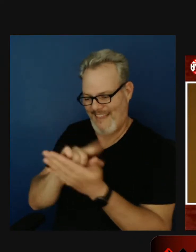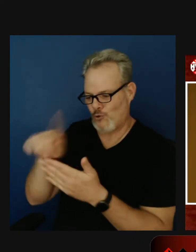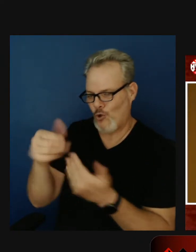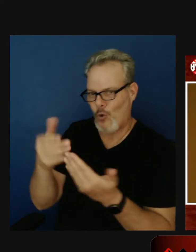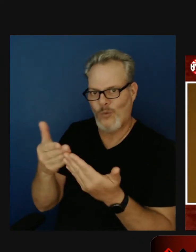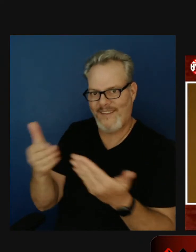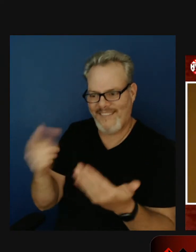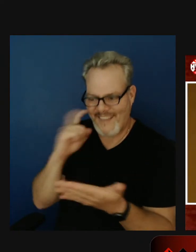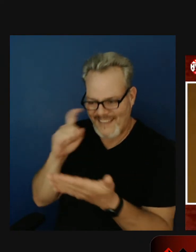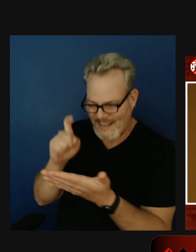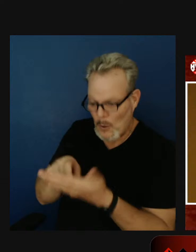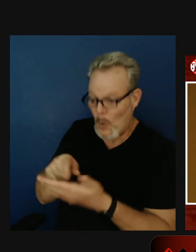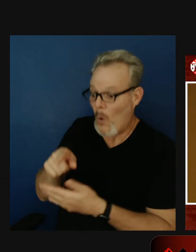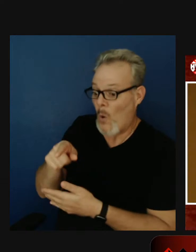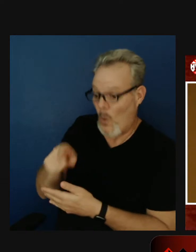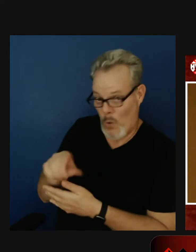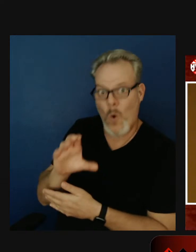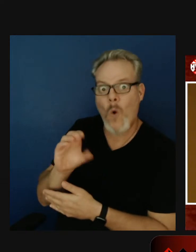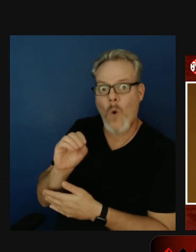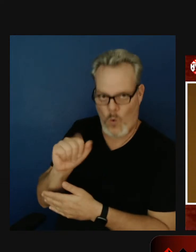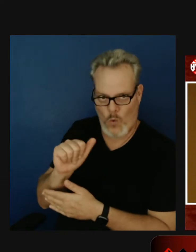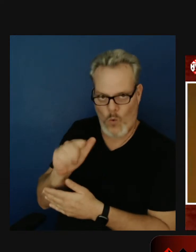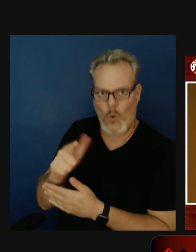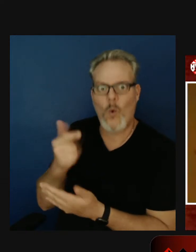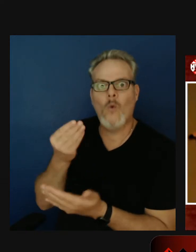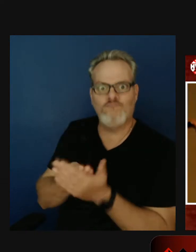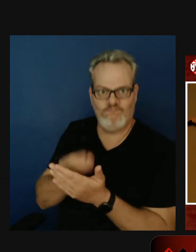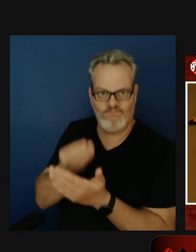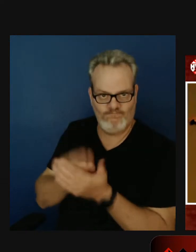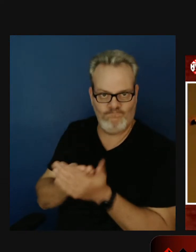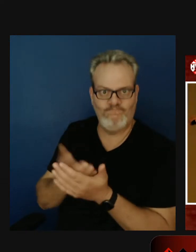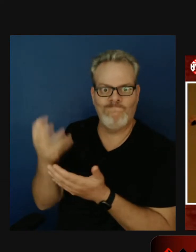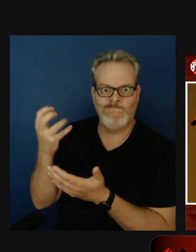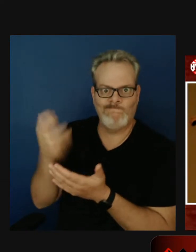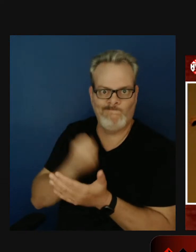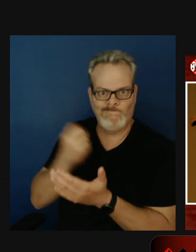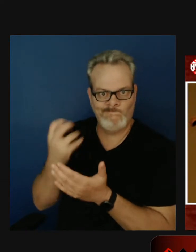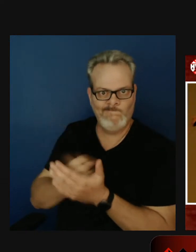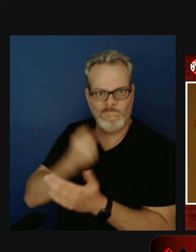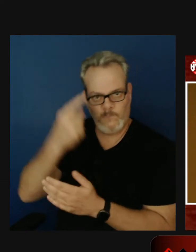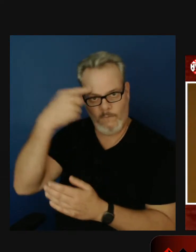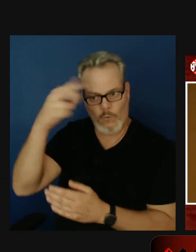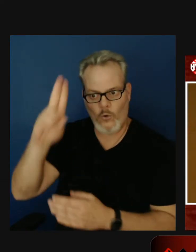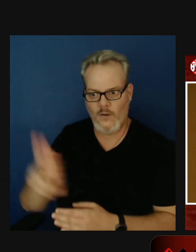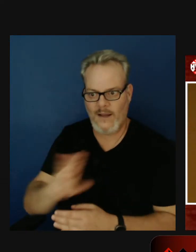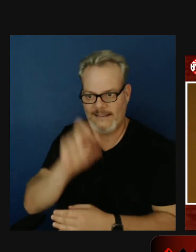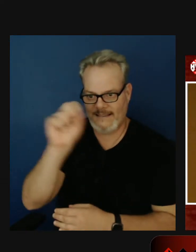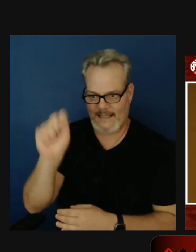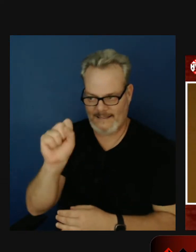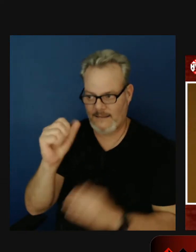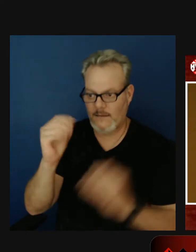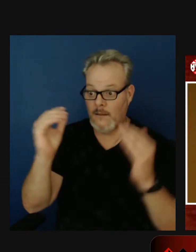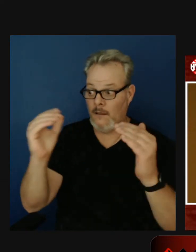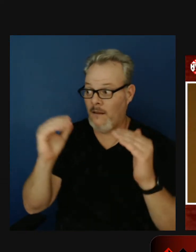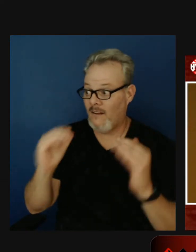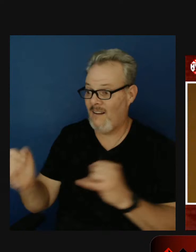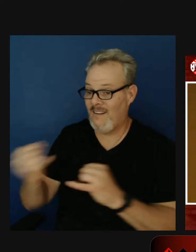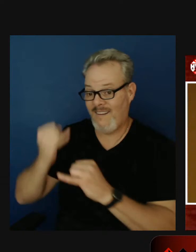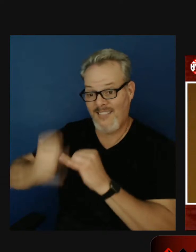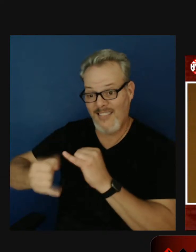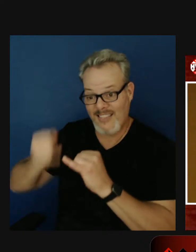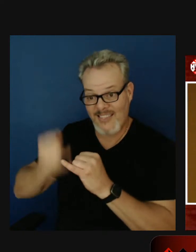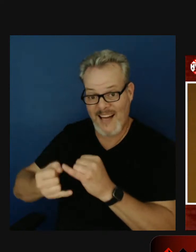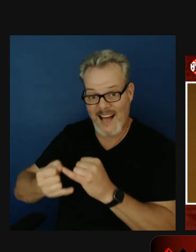they noticed that might be economically important to the United States. And then a final thing they did was they wanted to